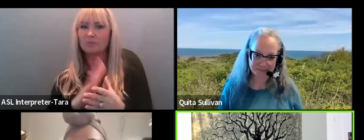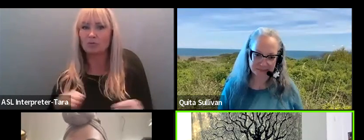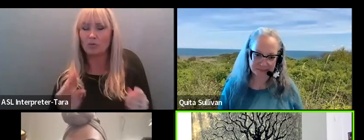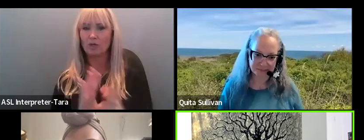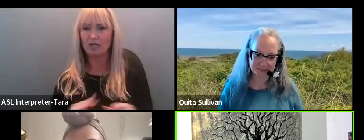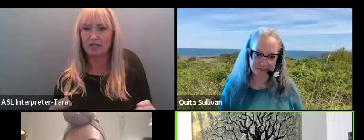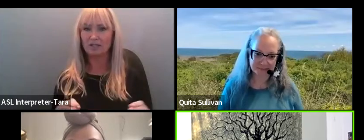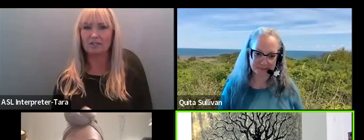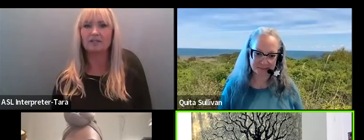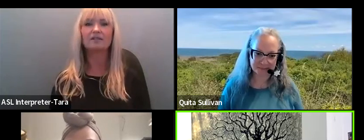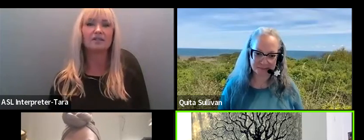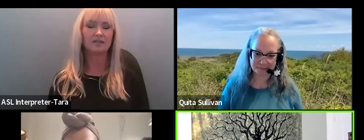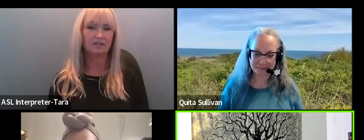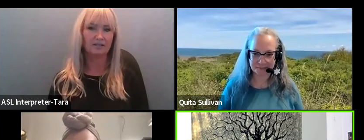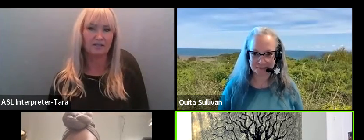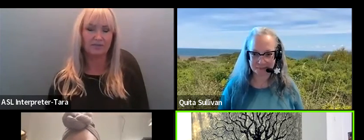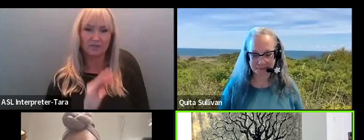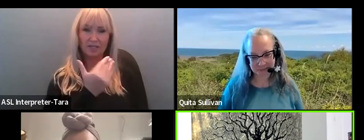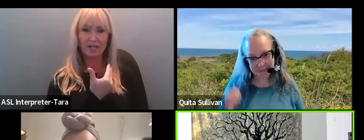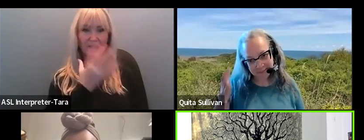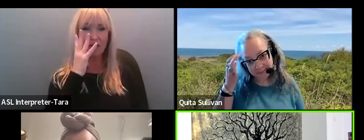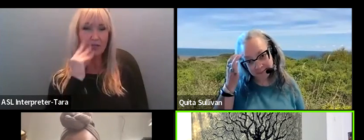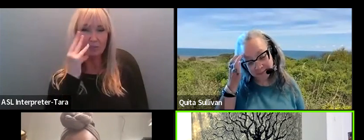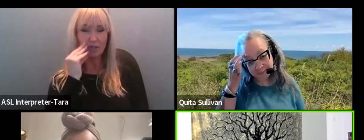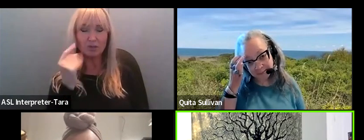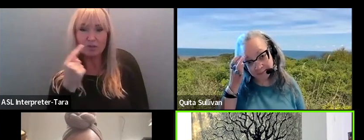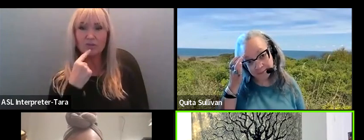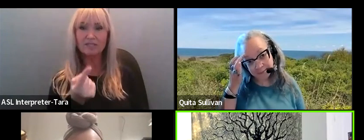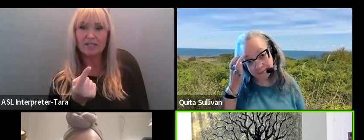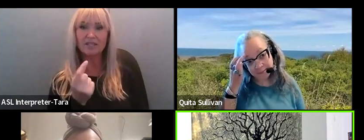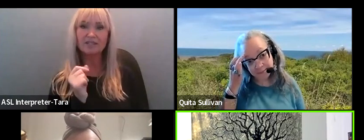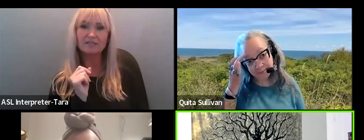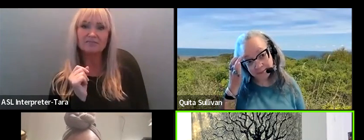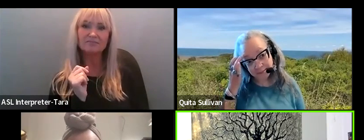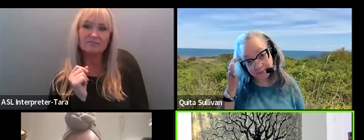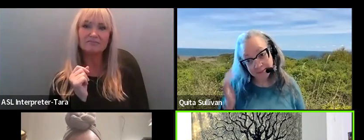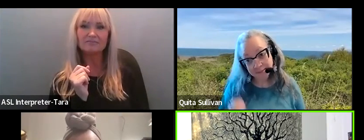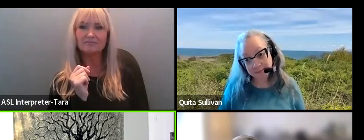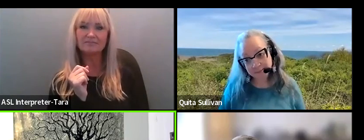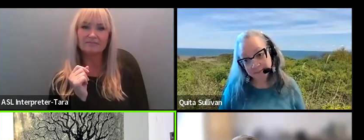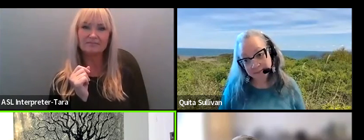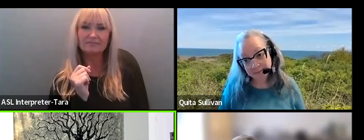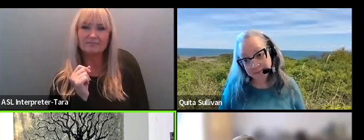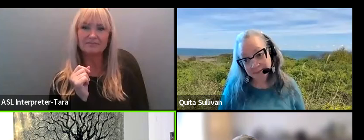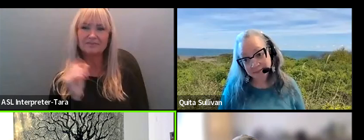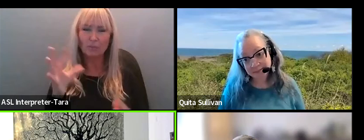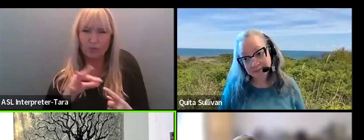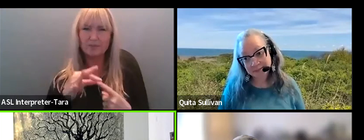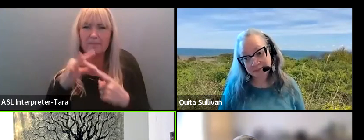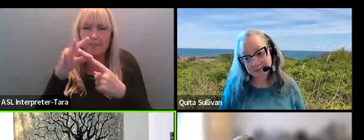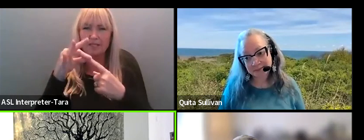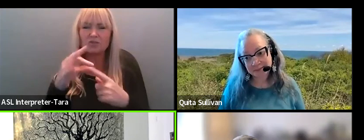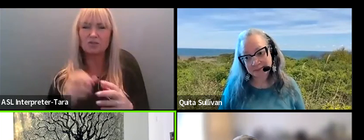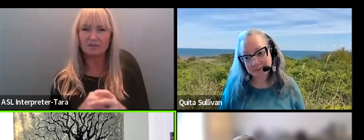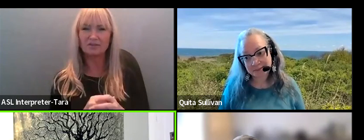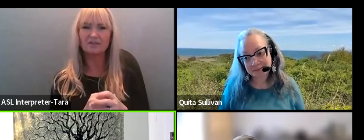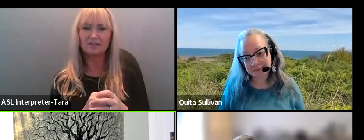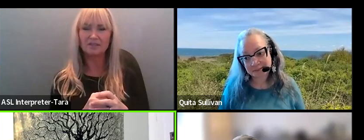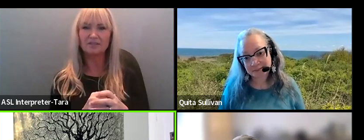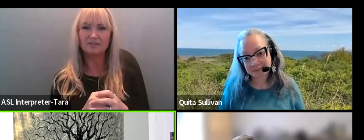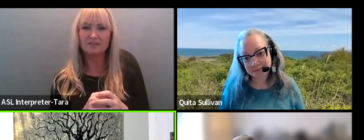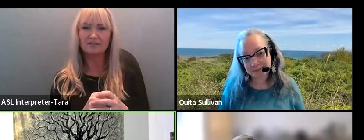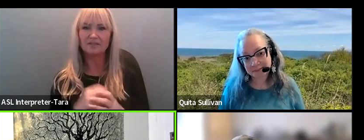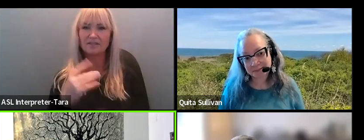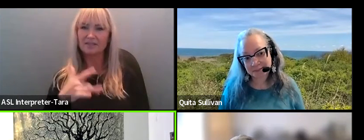So our experience, I would say, was a very special one. It was, it